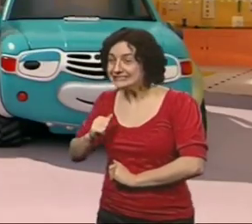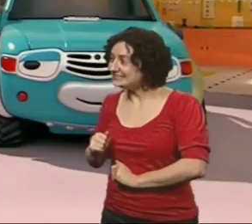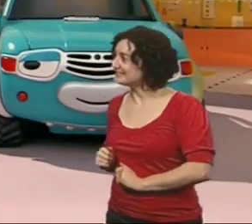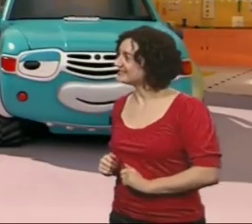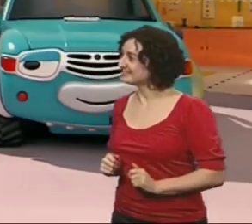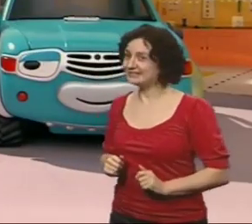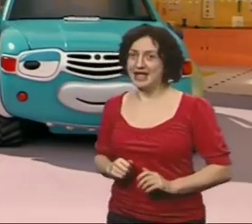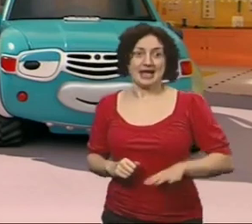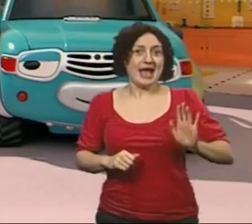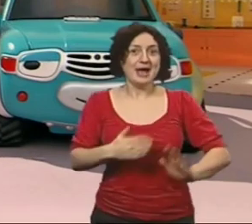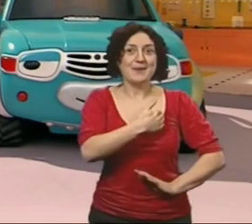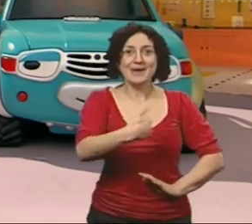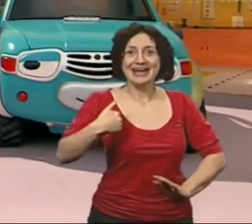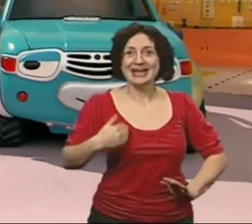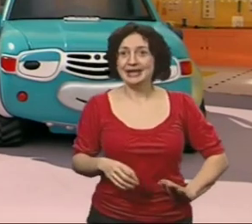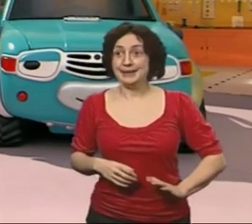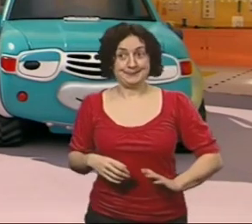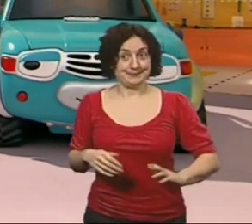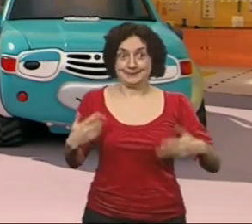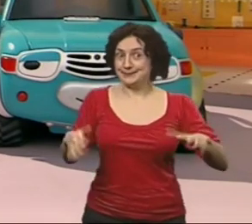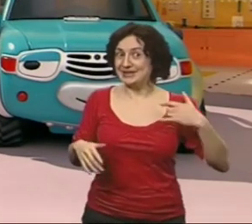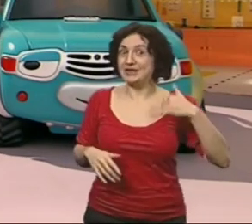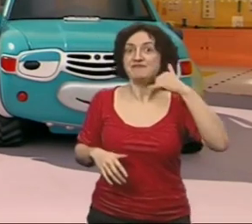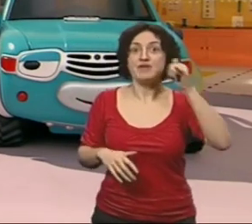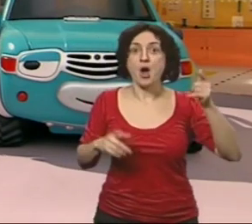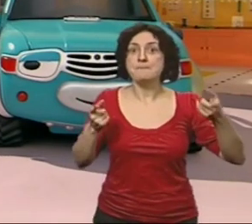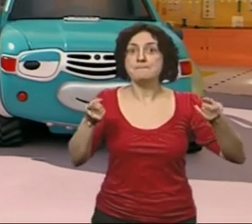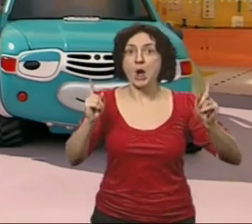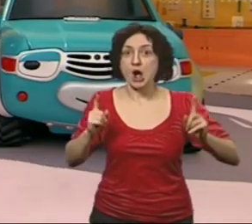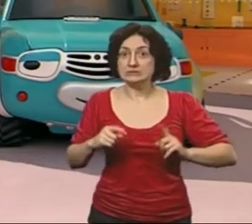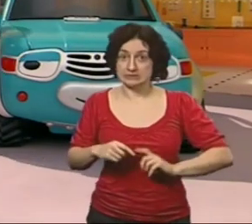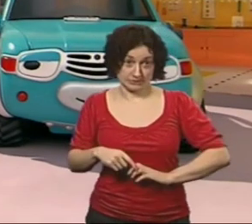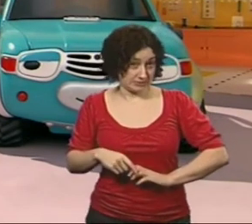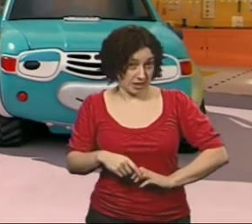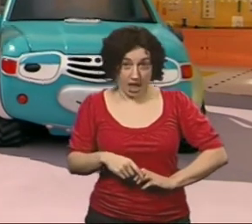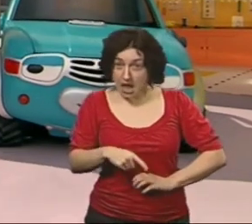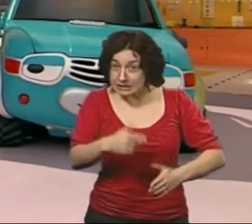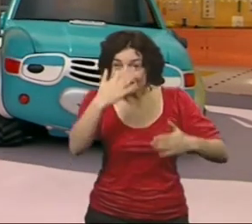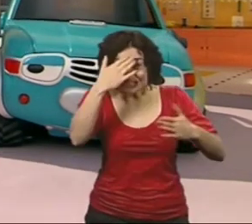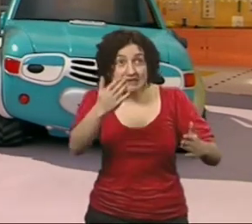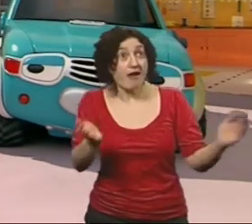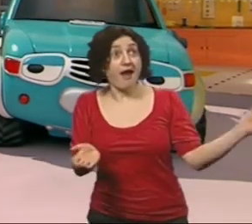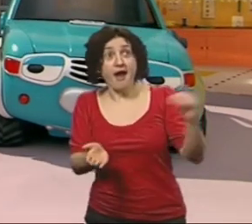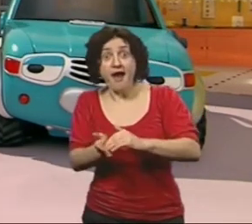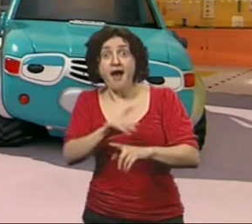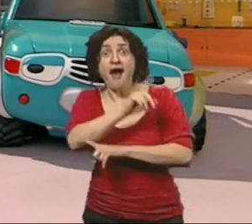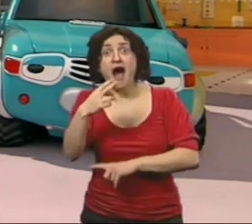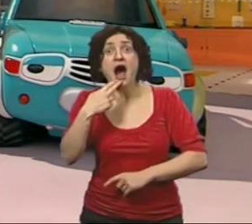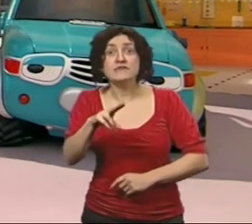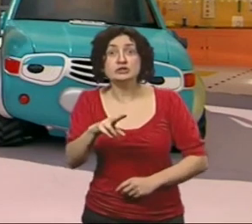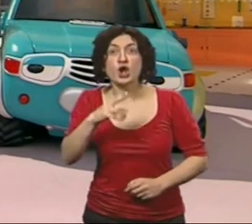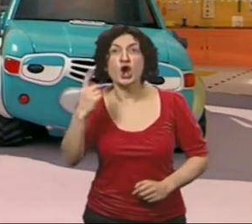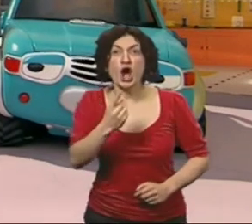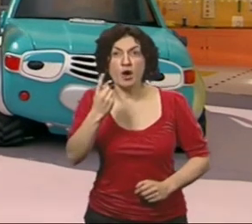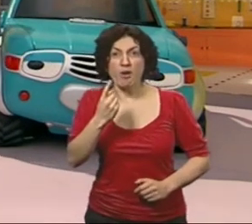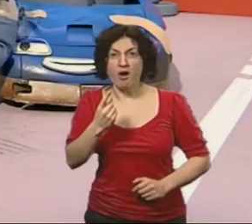Morning, everyone. I've just got off the phone to Mr. Carburetor. You'll never guess who he's showing around Silverhatch